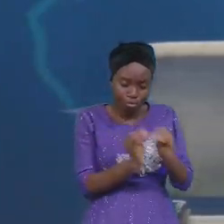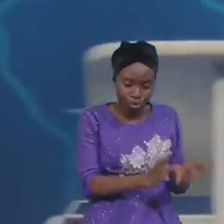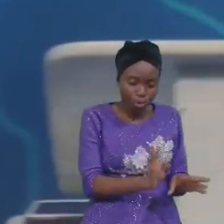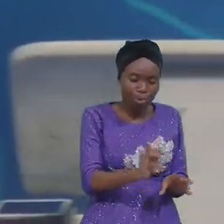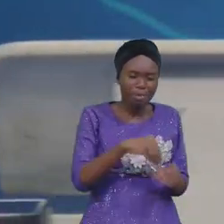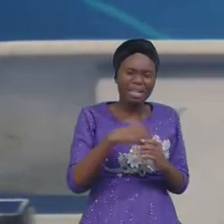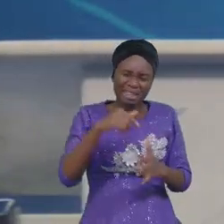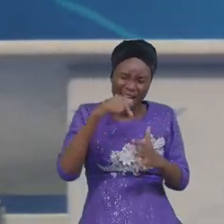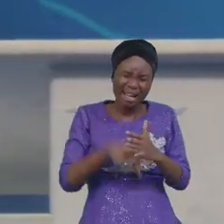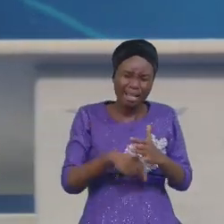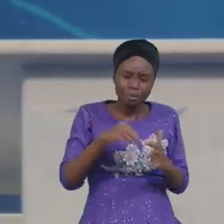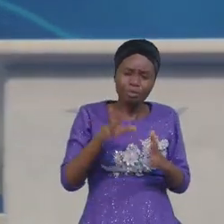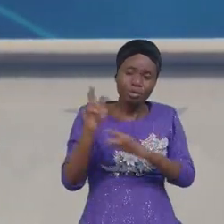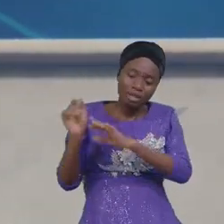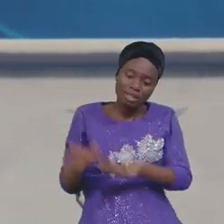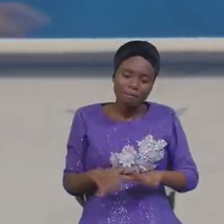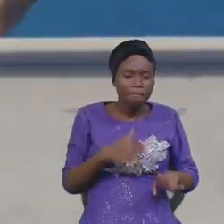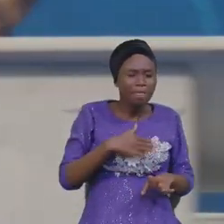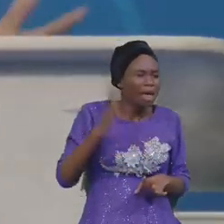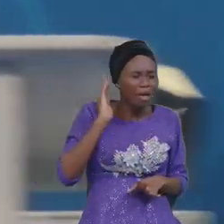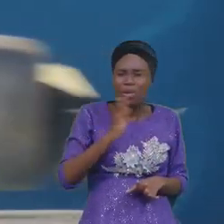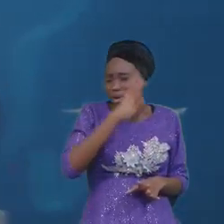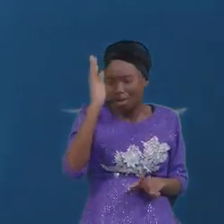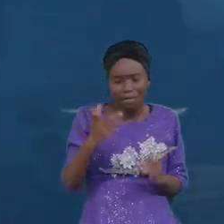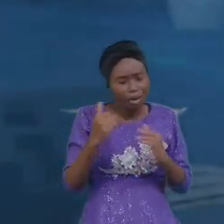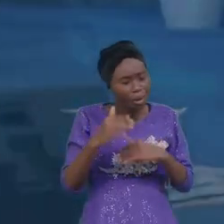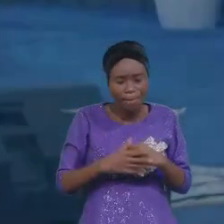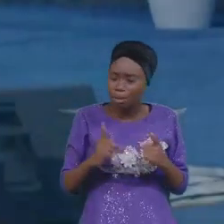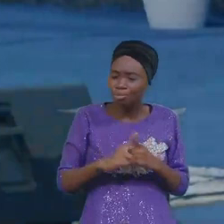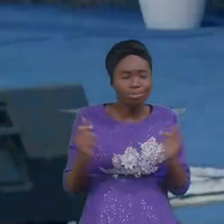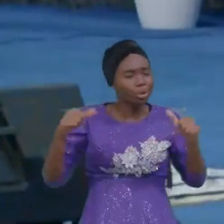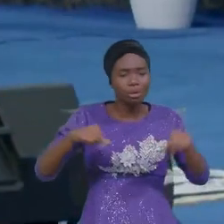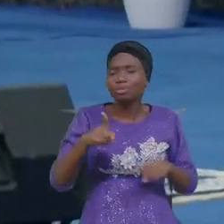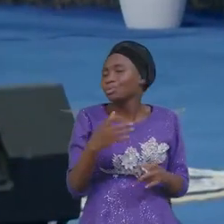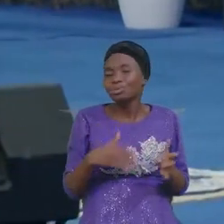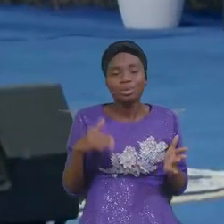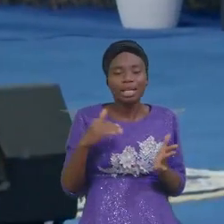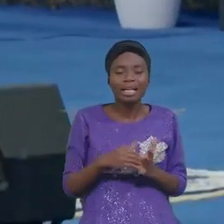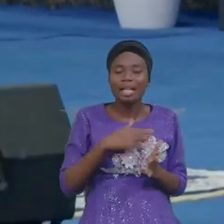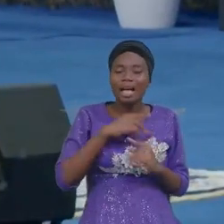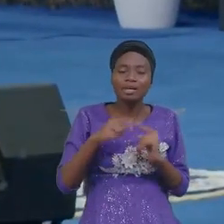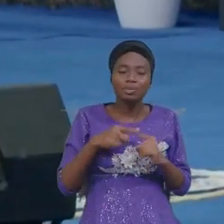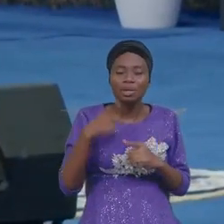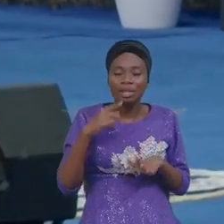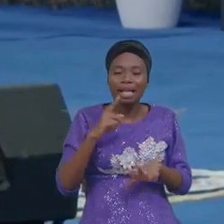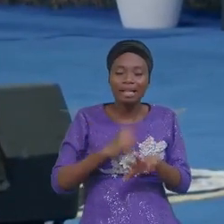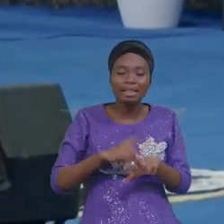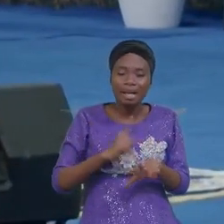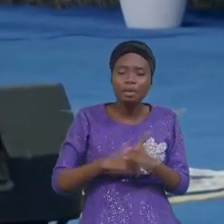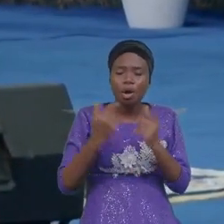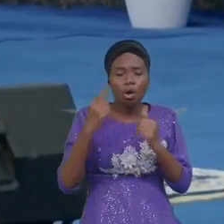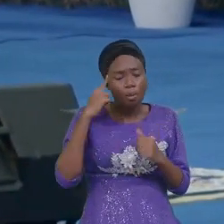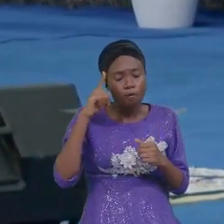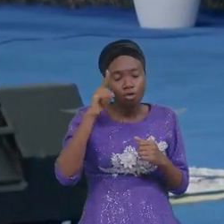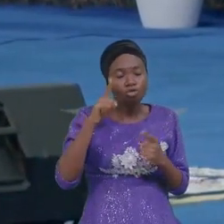the sea. And he'll never come back to condemn you anymore. And when the time comes for you to get